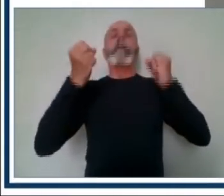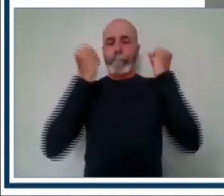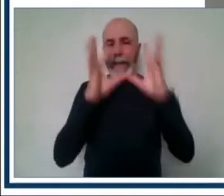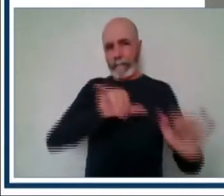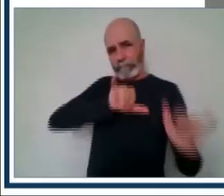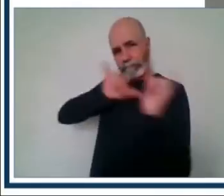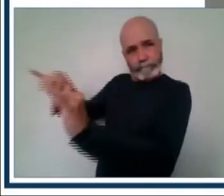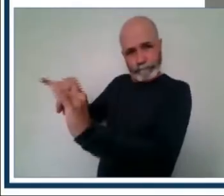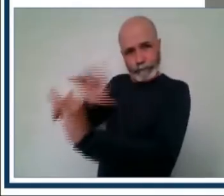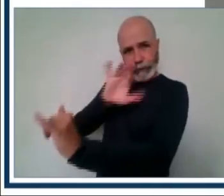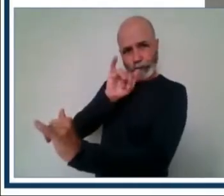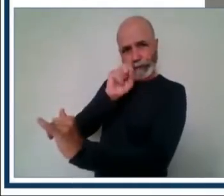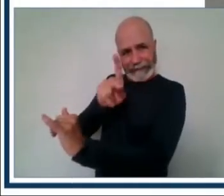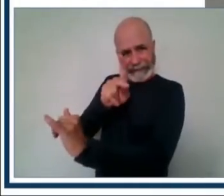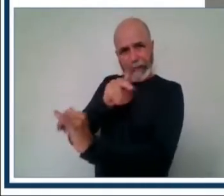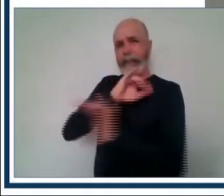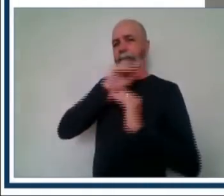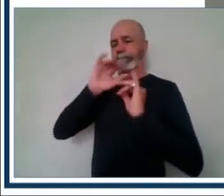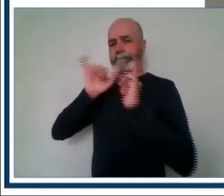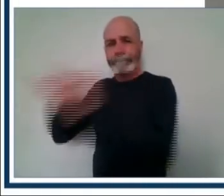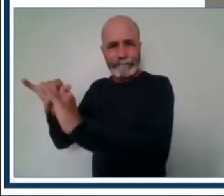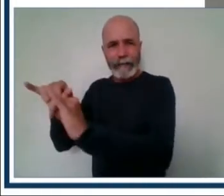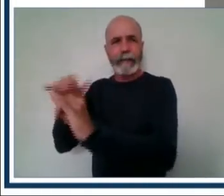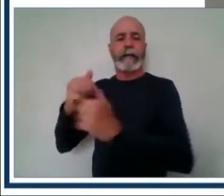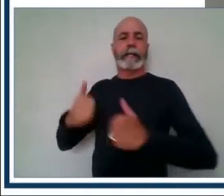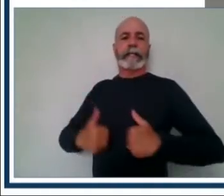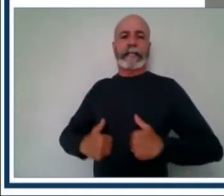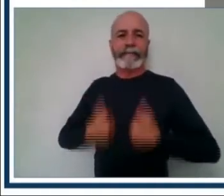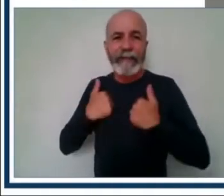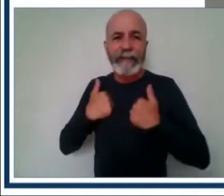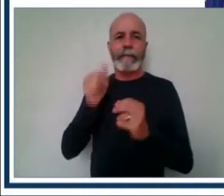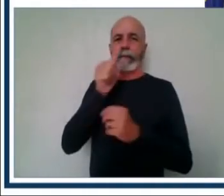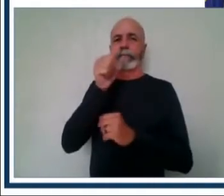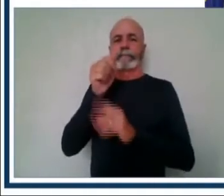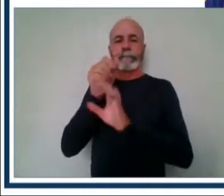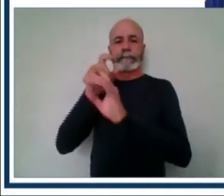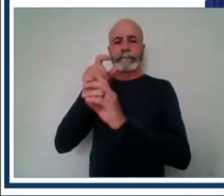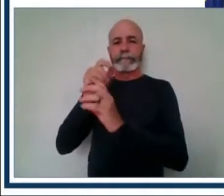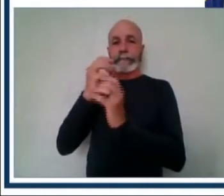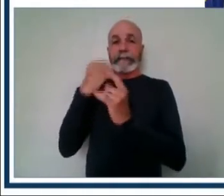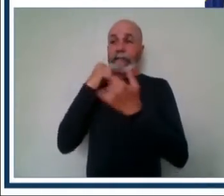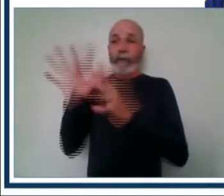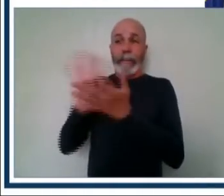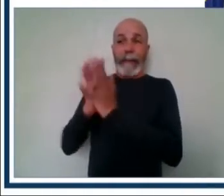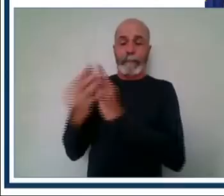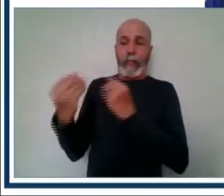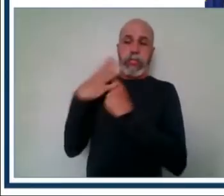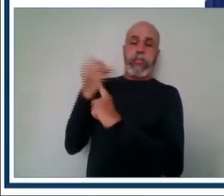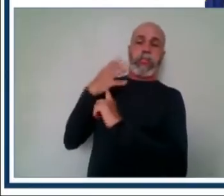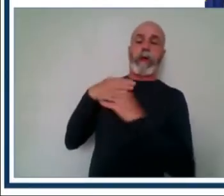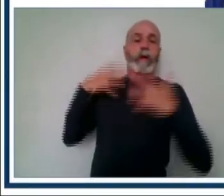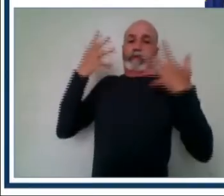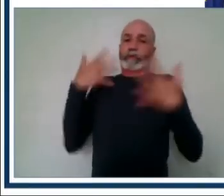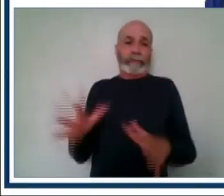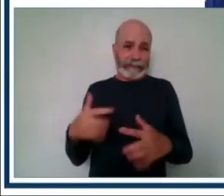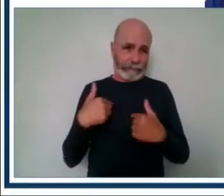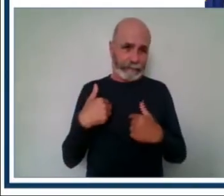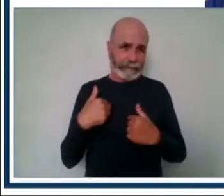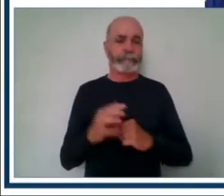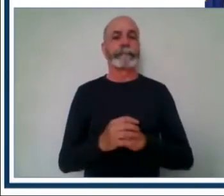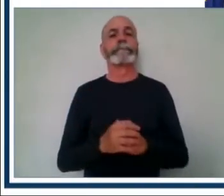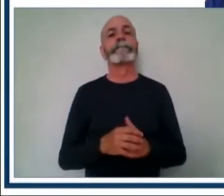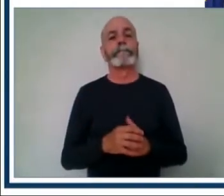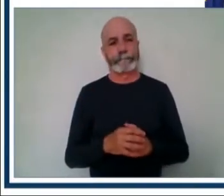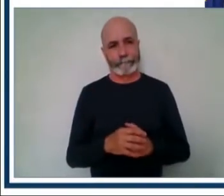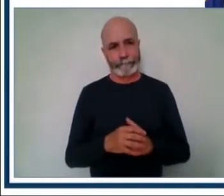of known or possible exposures. Jean, do you have a follow-up? I do. Cases started to rise,